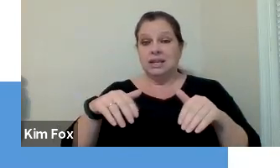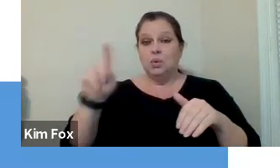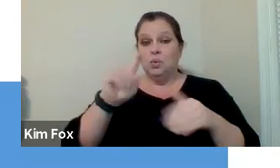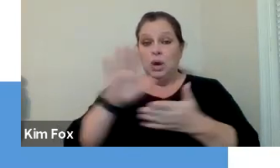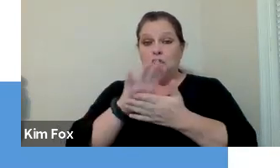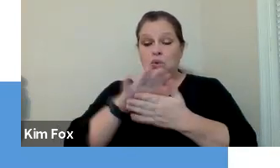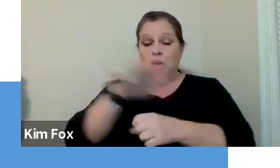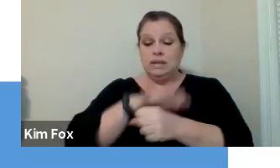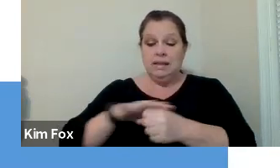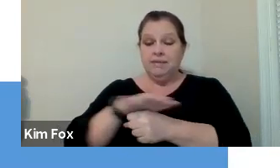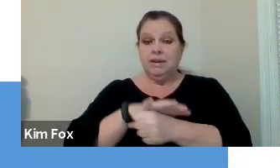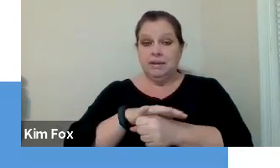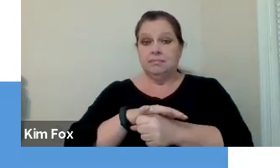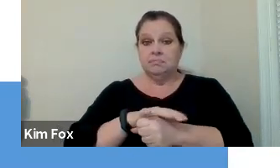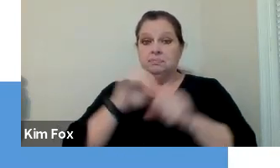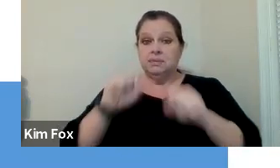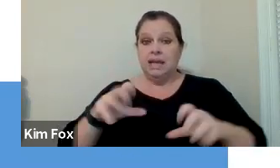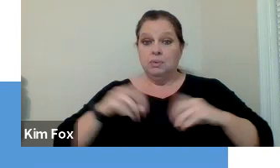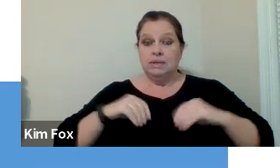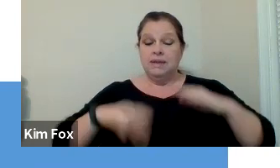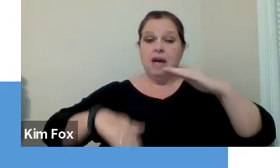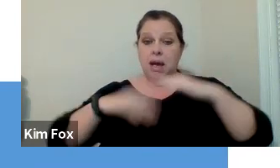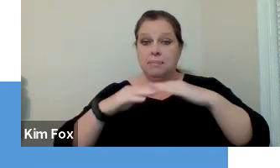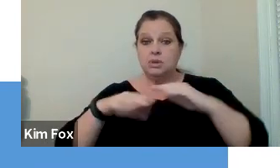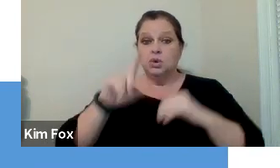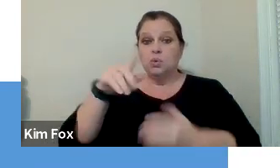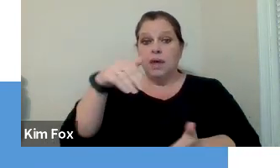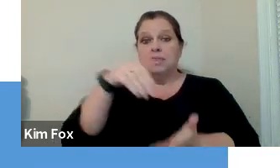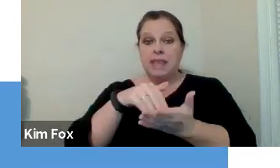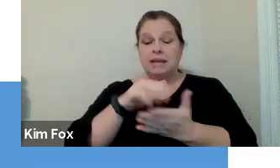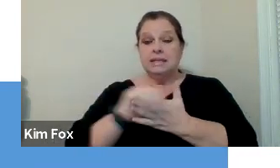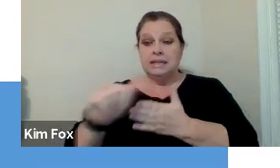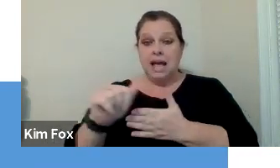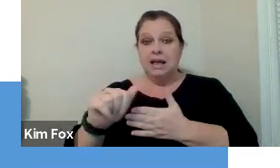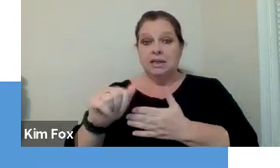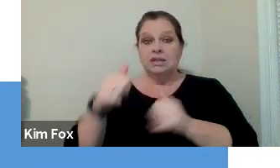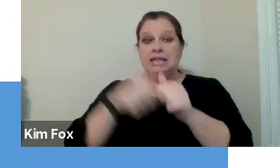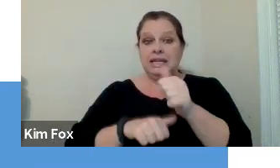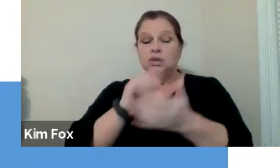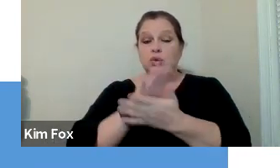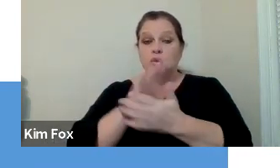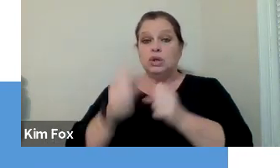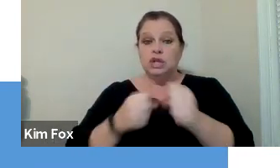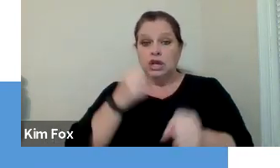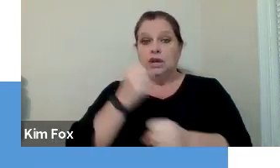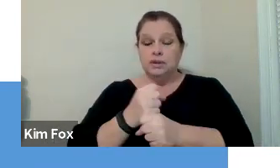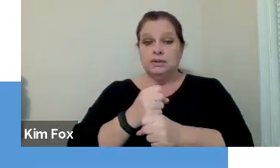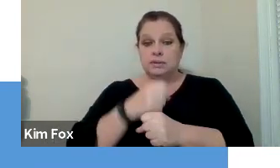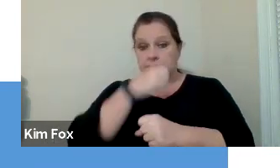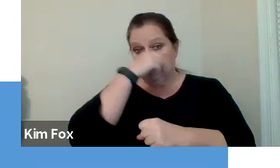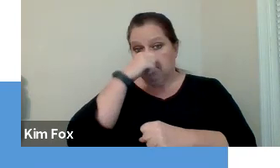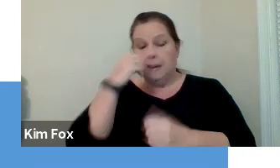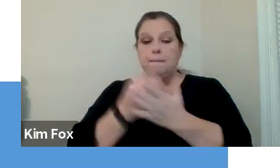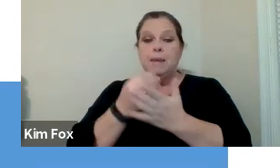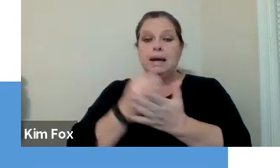located. Students can receive up to $1,000 per school year via stipend. Money to help